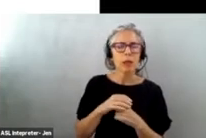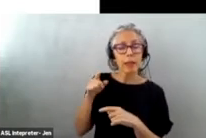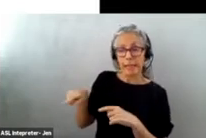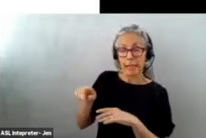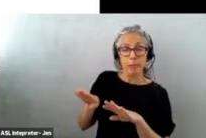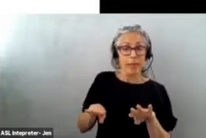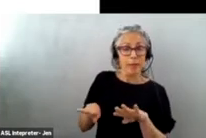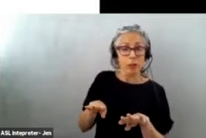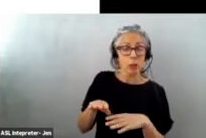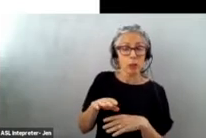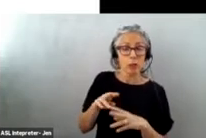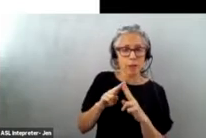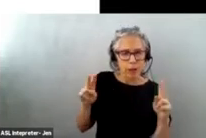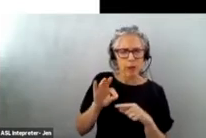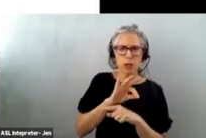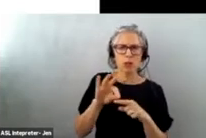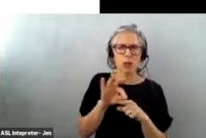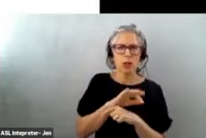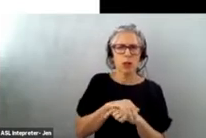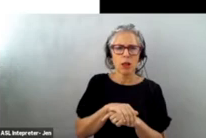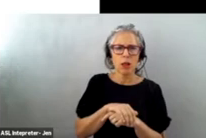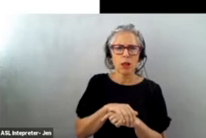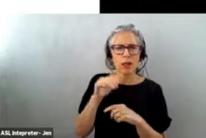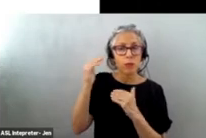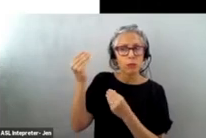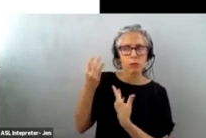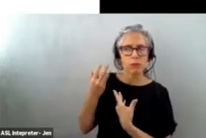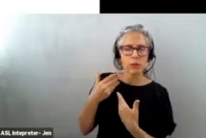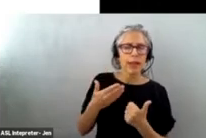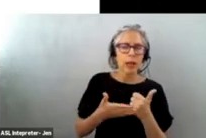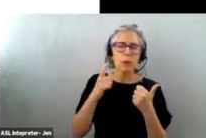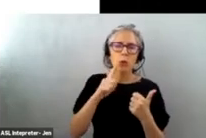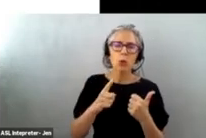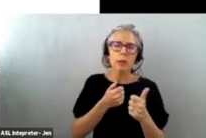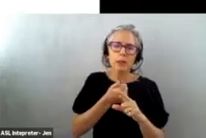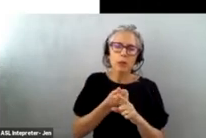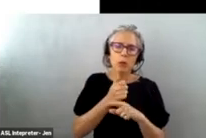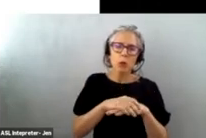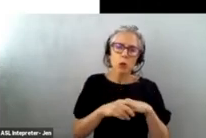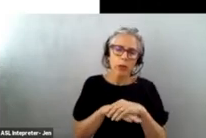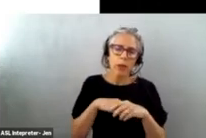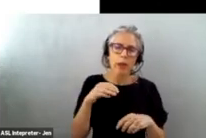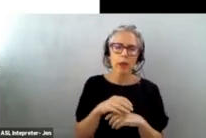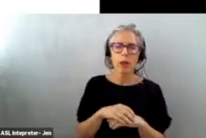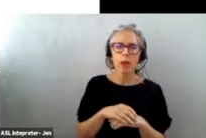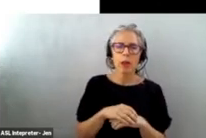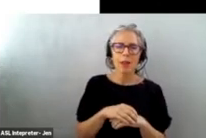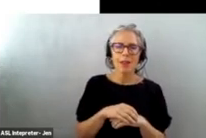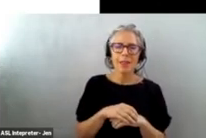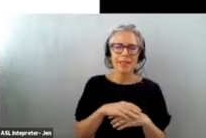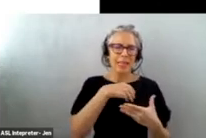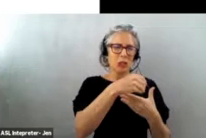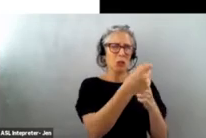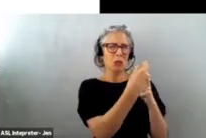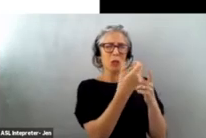behaviors are actually very functional. They can be helpful for self-soothing. They can help block out unpleasant external